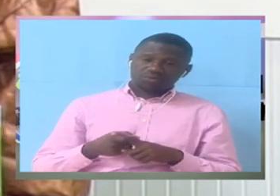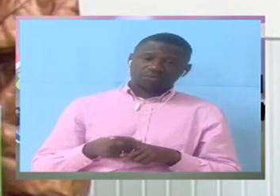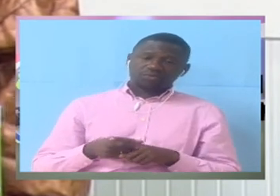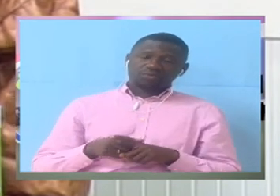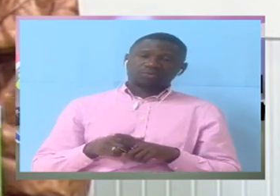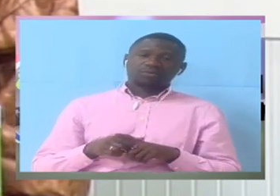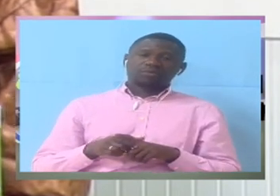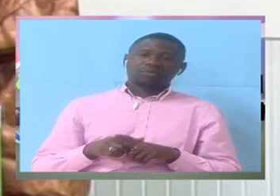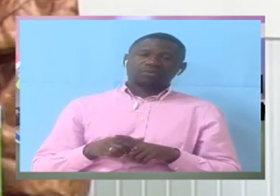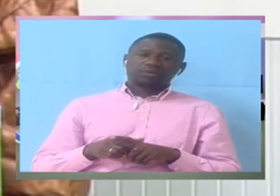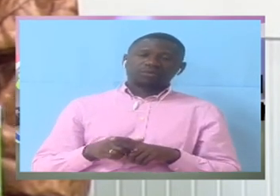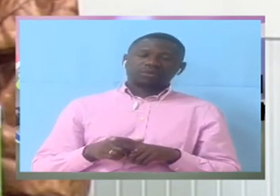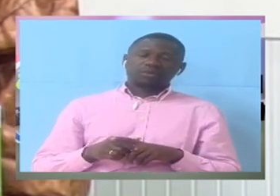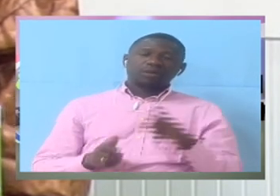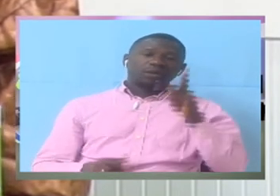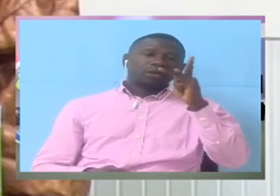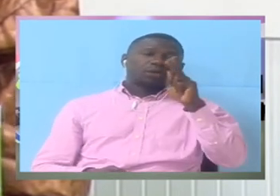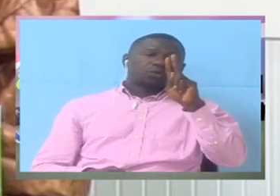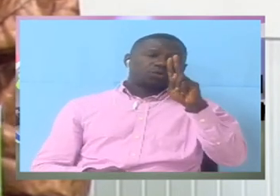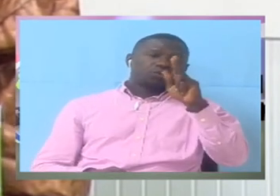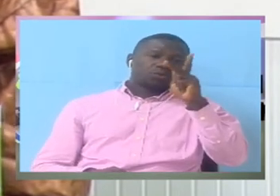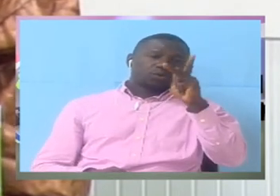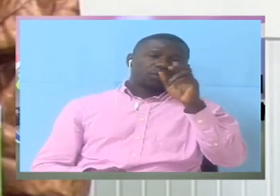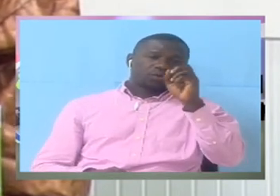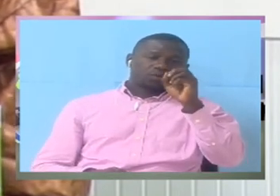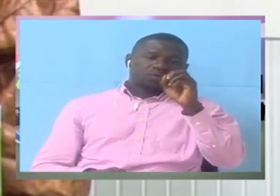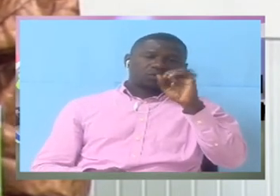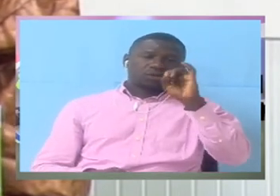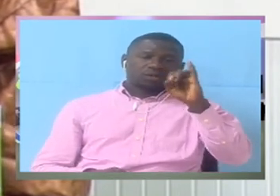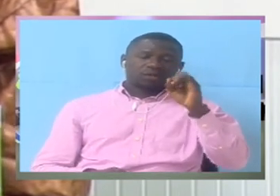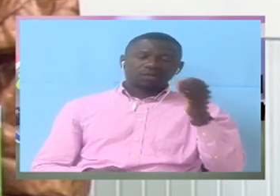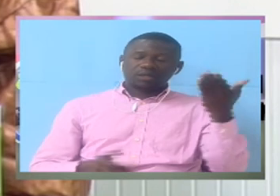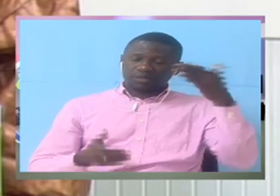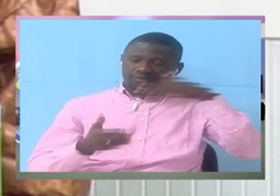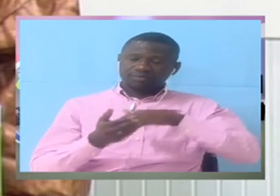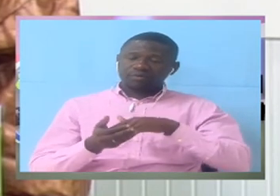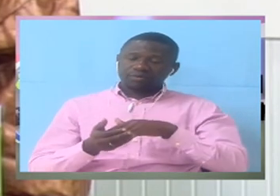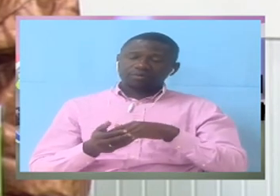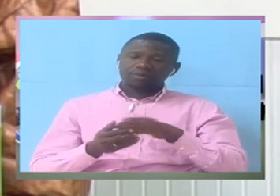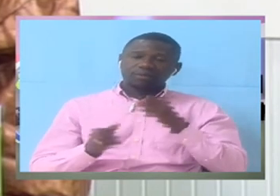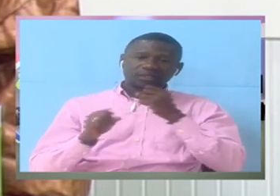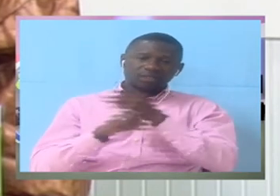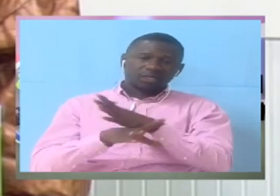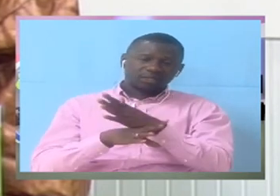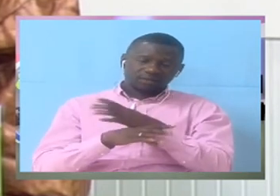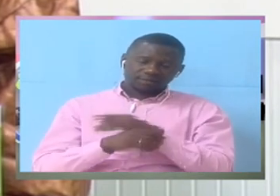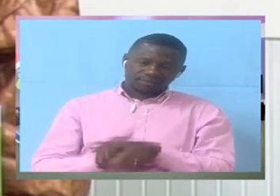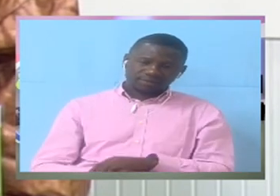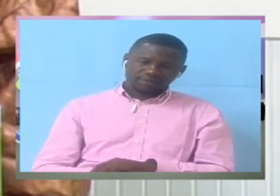na atakabona Ghana. Ukoi came from Ghana. Mang.